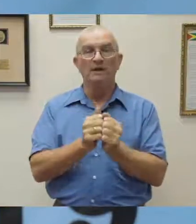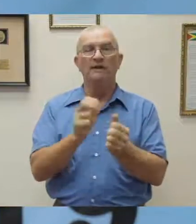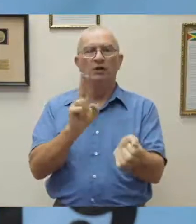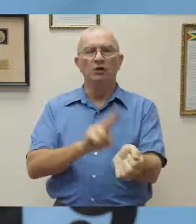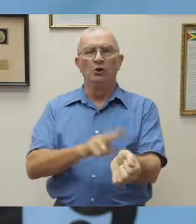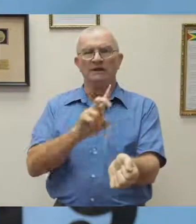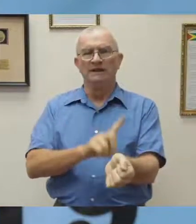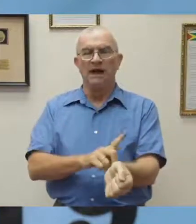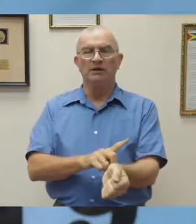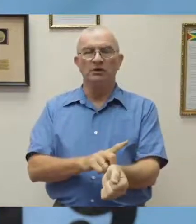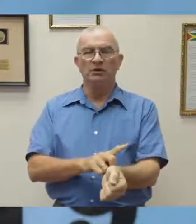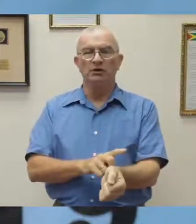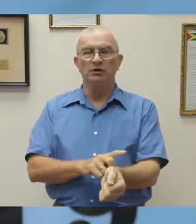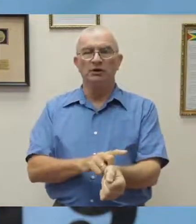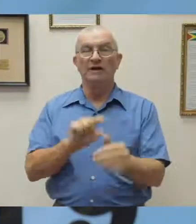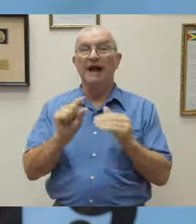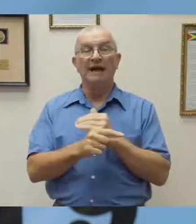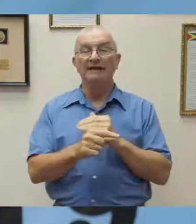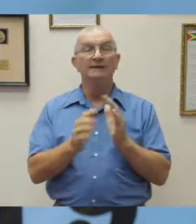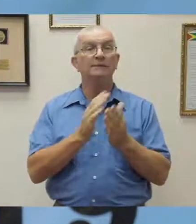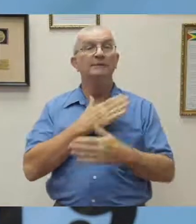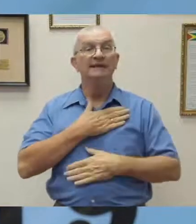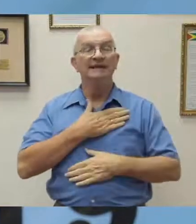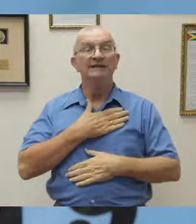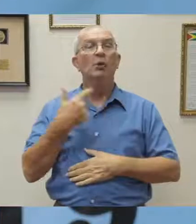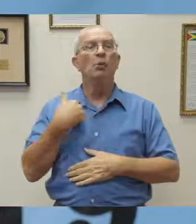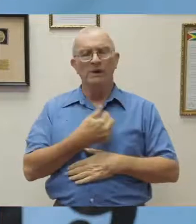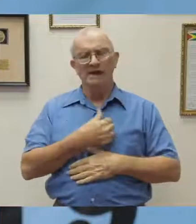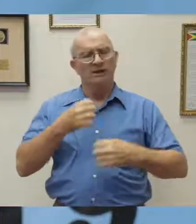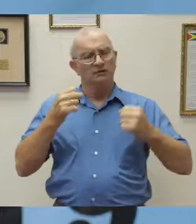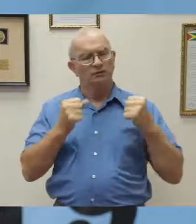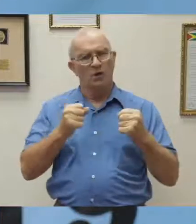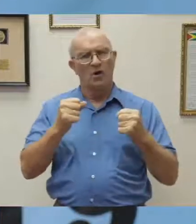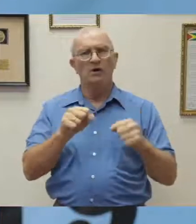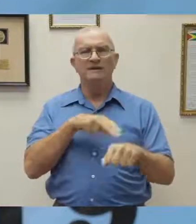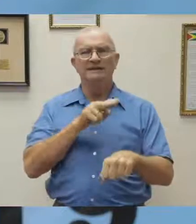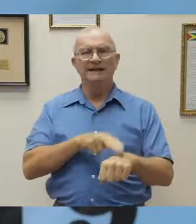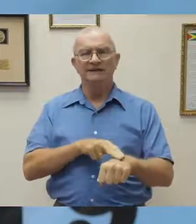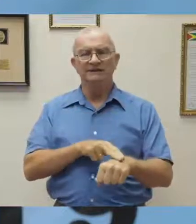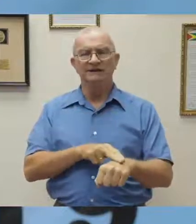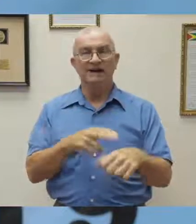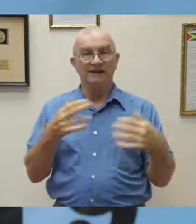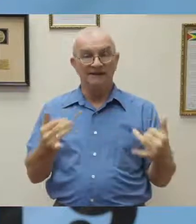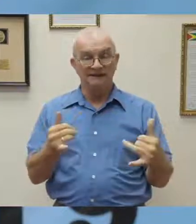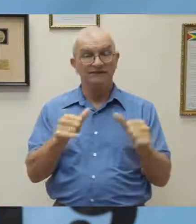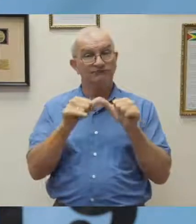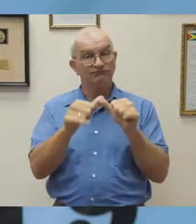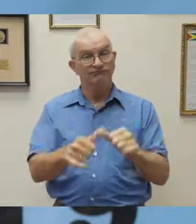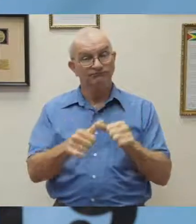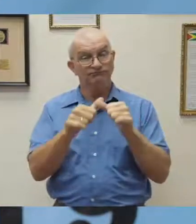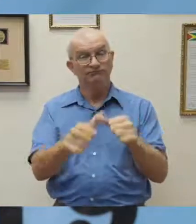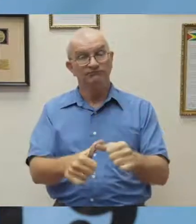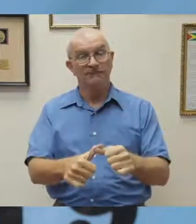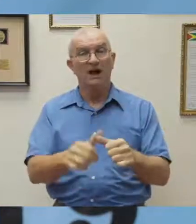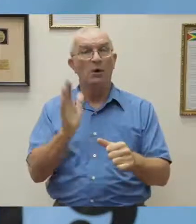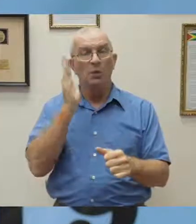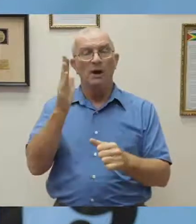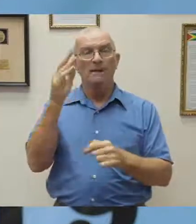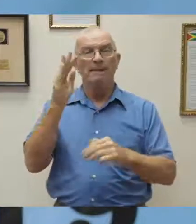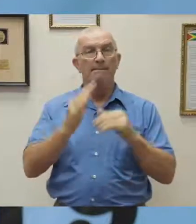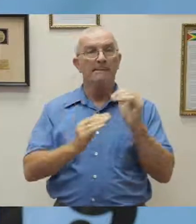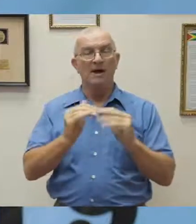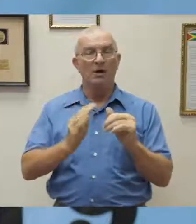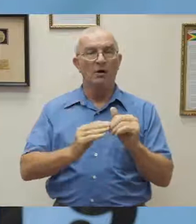we are a resilient nation, and this resilience was built on the wisdom, those who came before